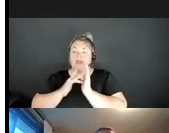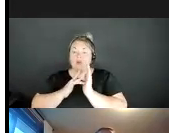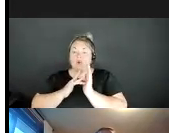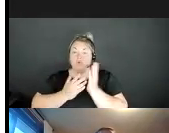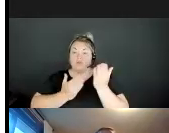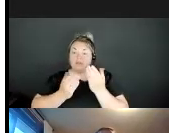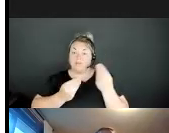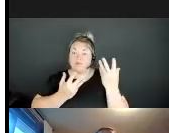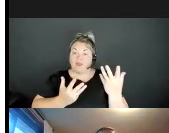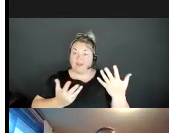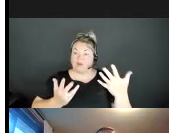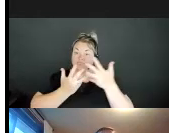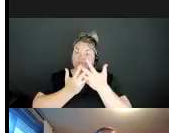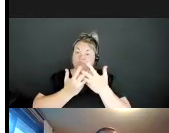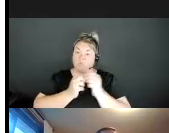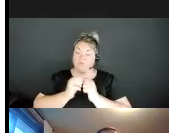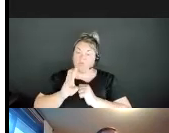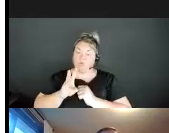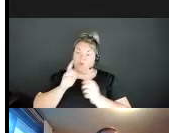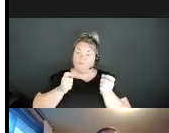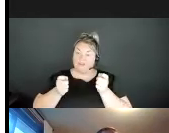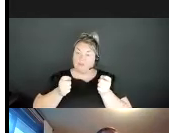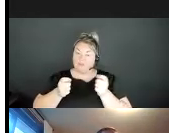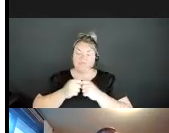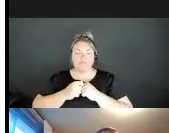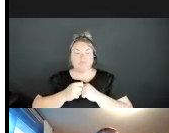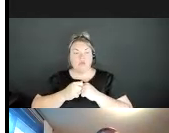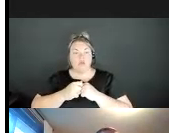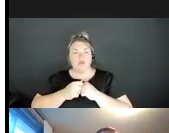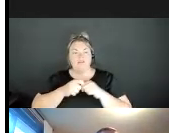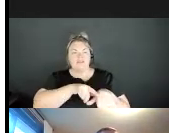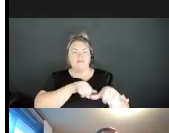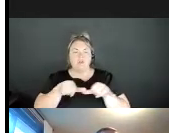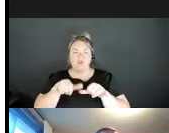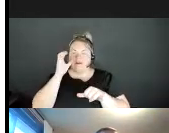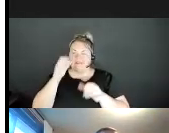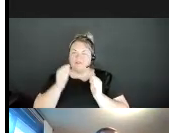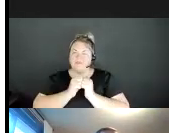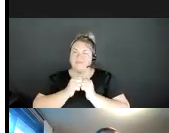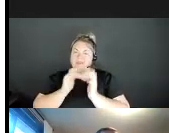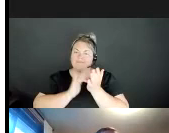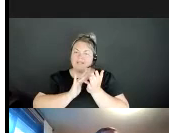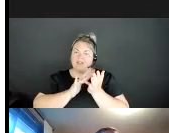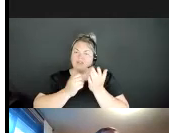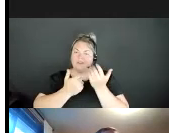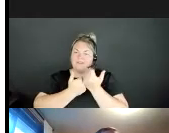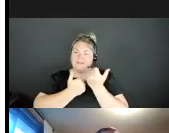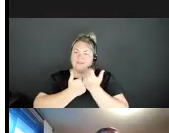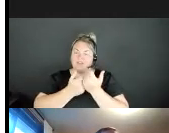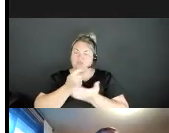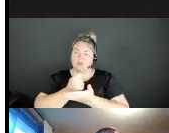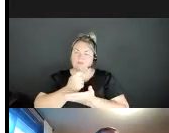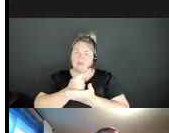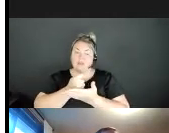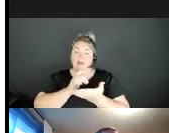side. And then similar concept with the medication-assisted treatment, and in particular, the medications